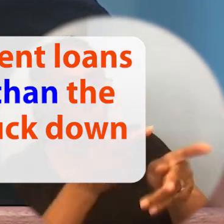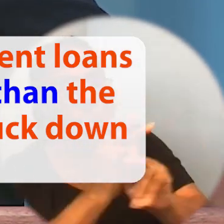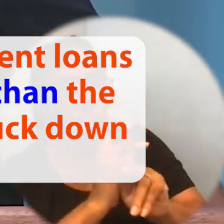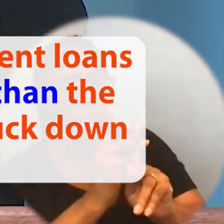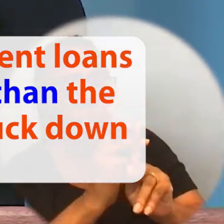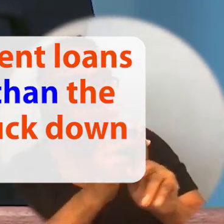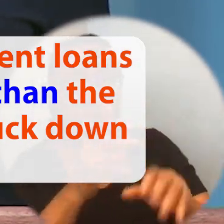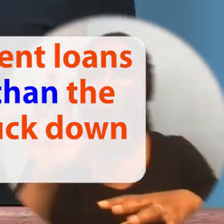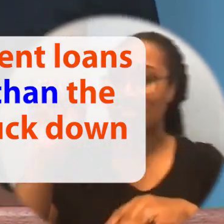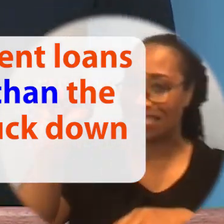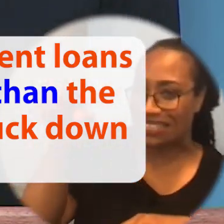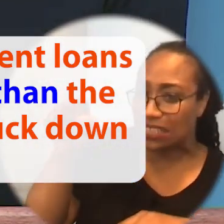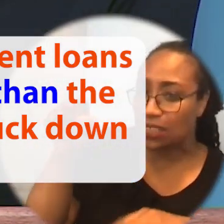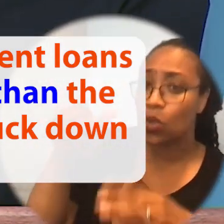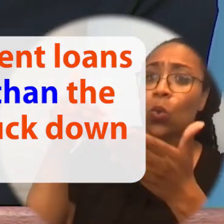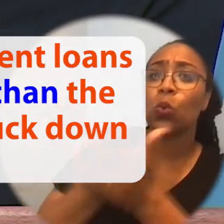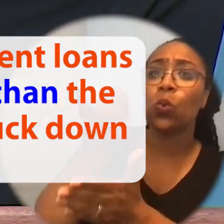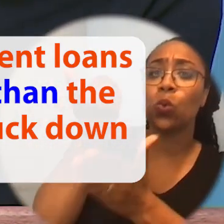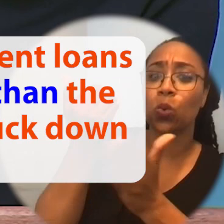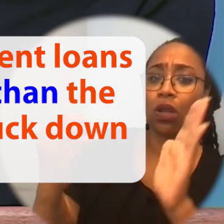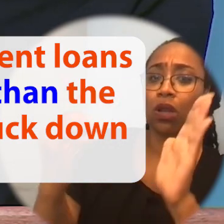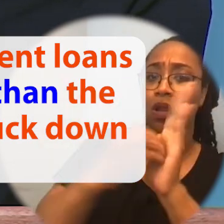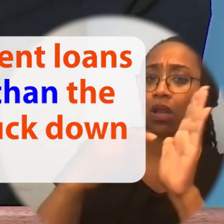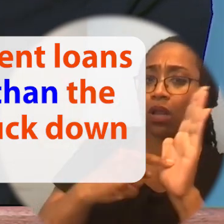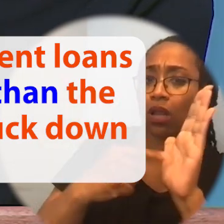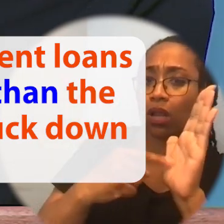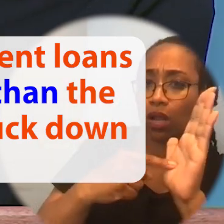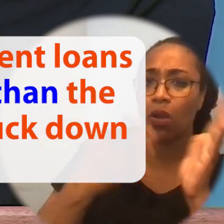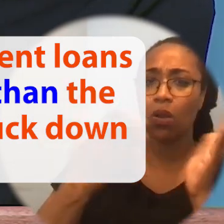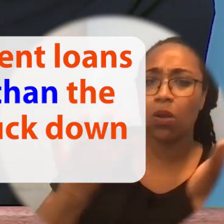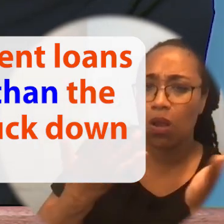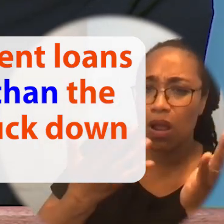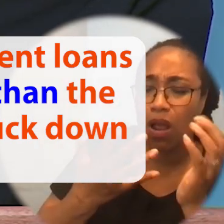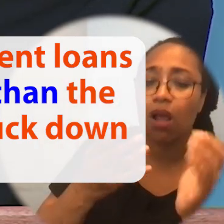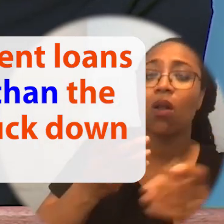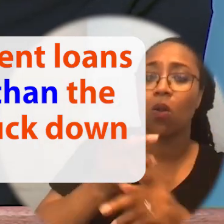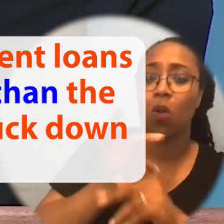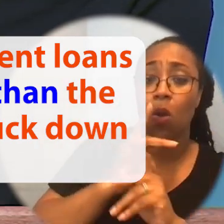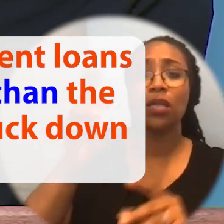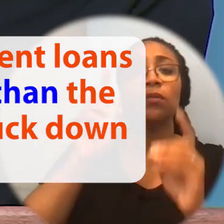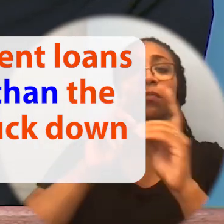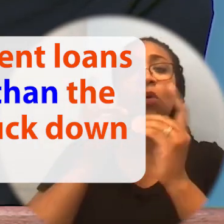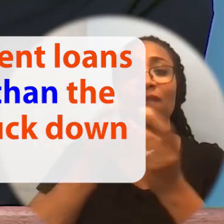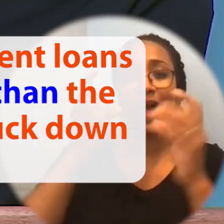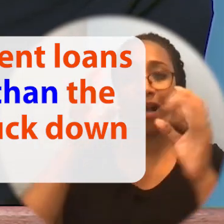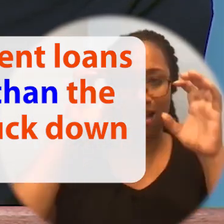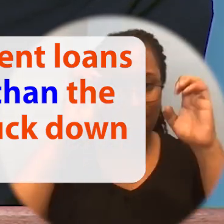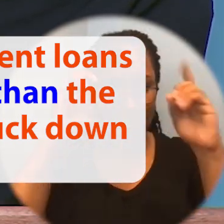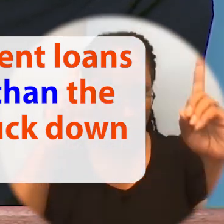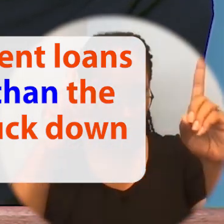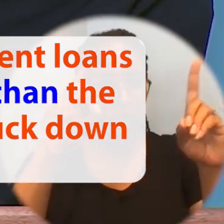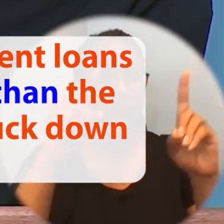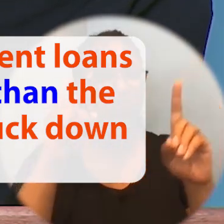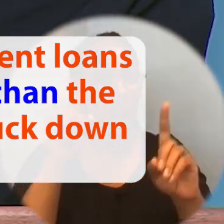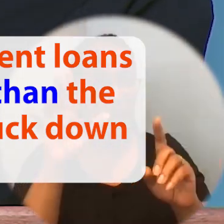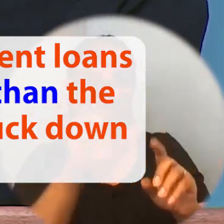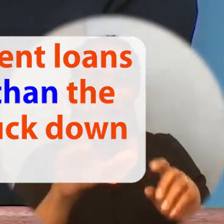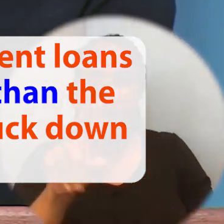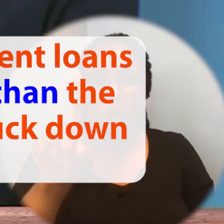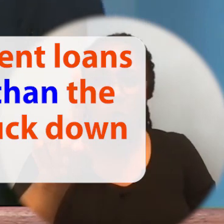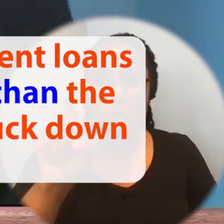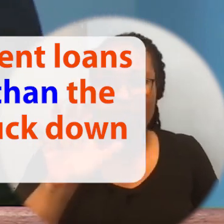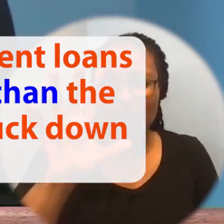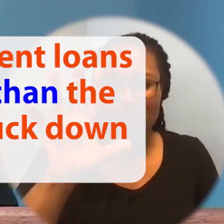forgiveness. The new rules from the Department of So look, the Department of Education, they estimated this particular piece to cost